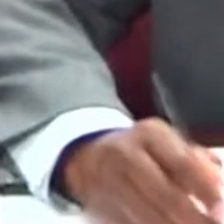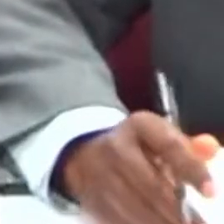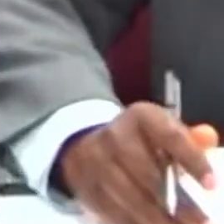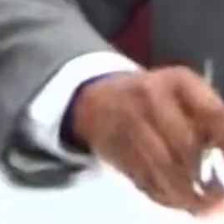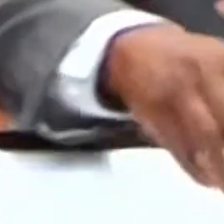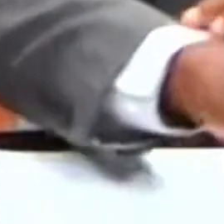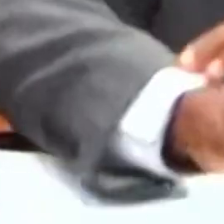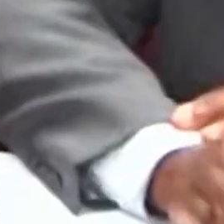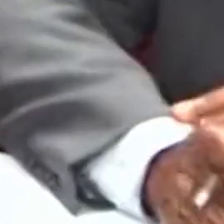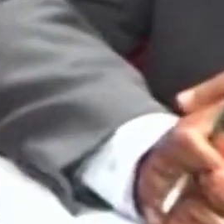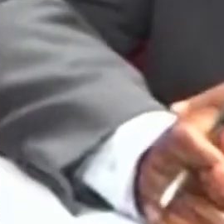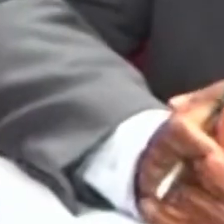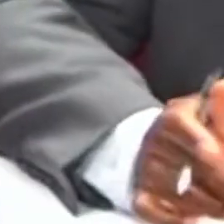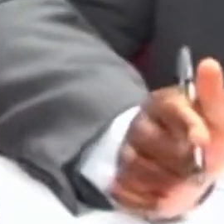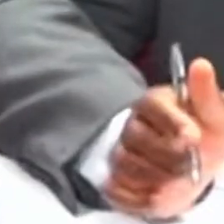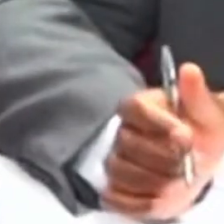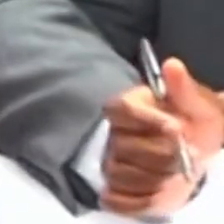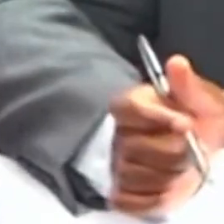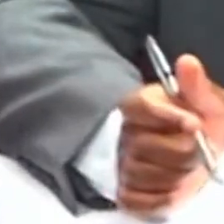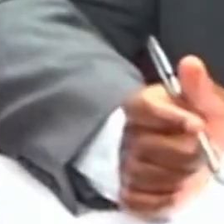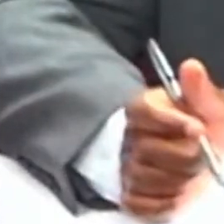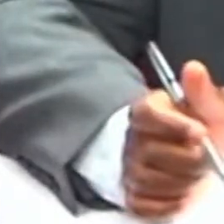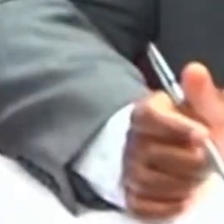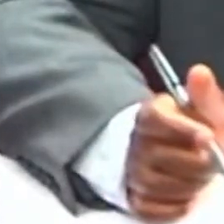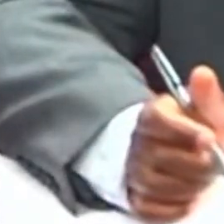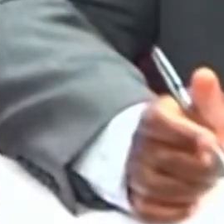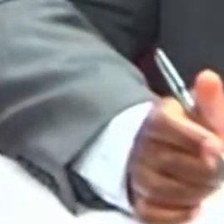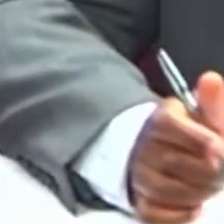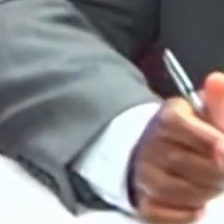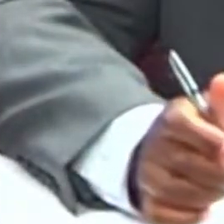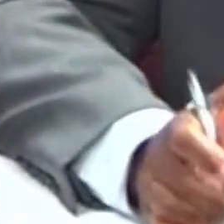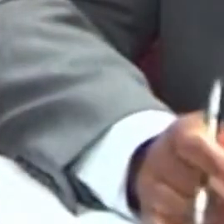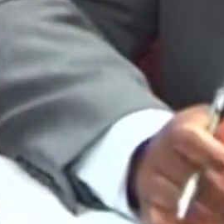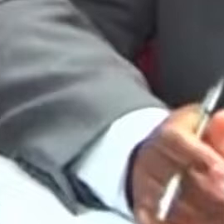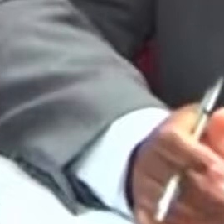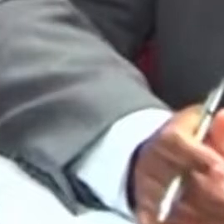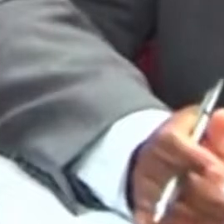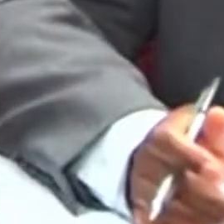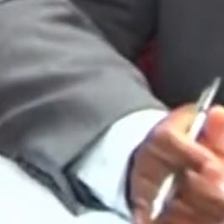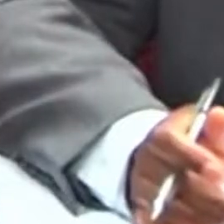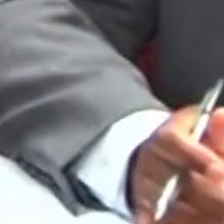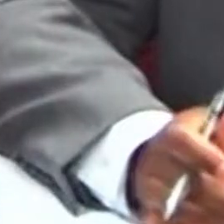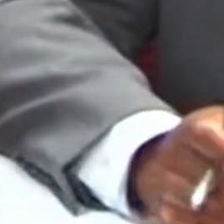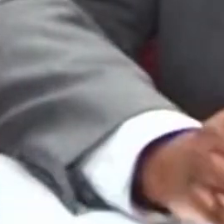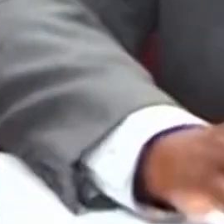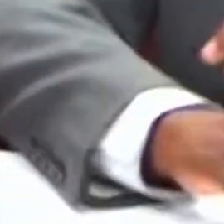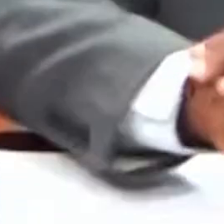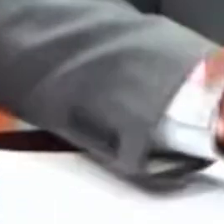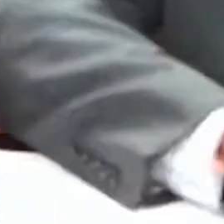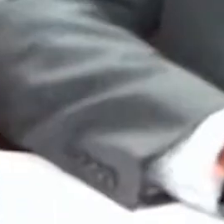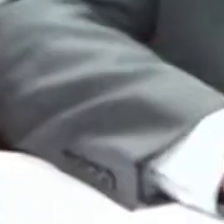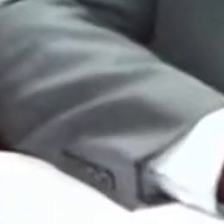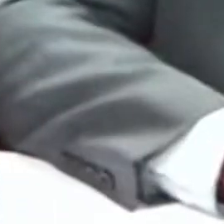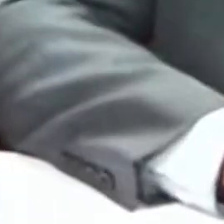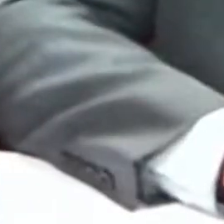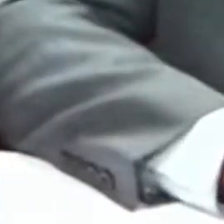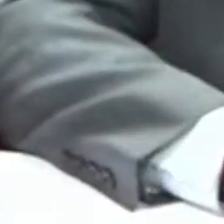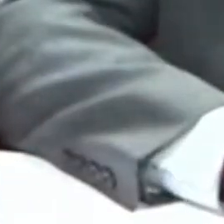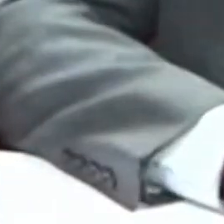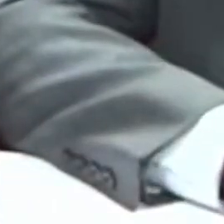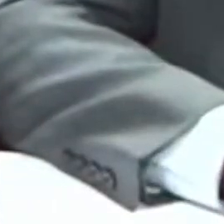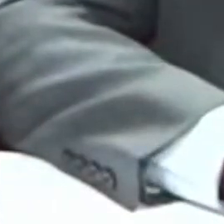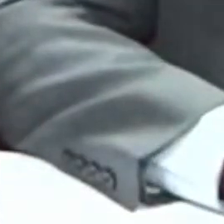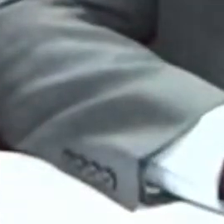our northern hinterland. We have other projects, the electricity generation plant, which we put